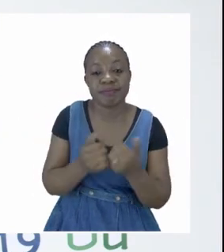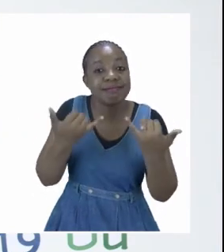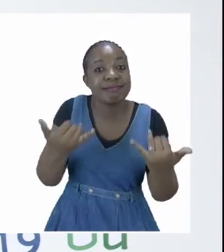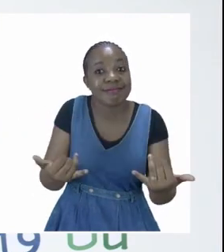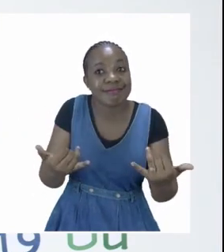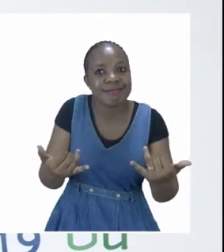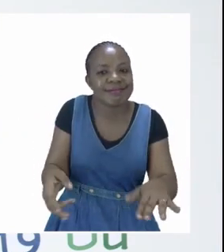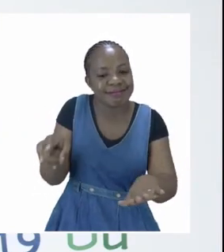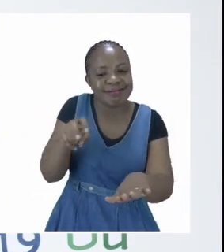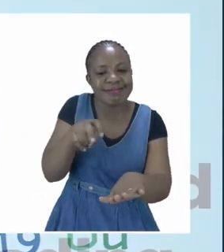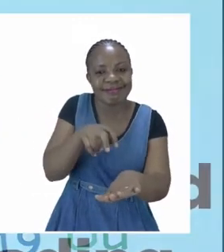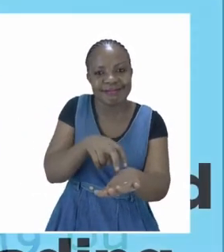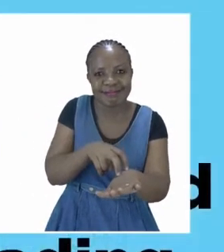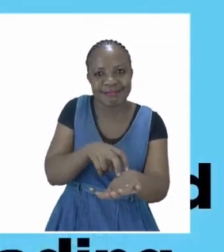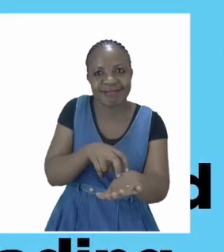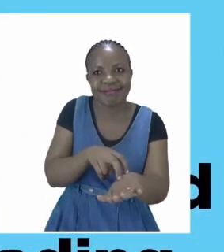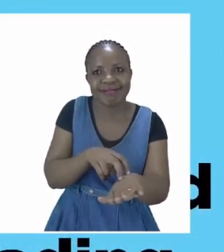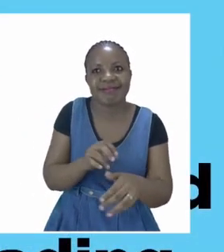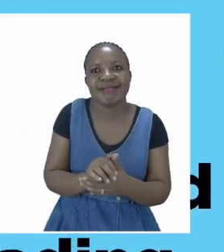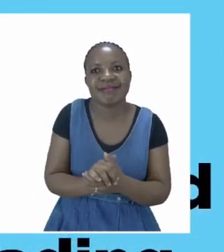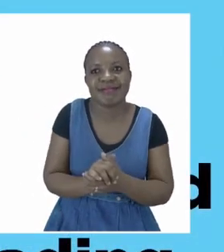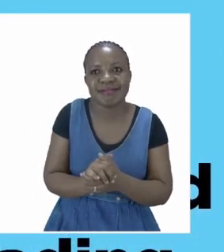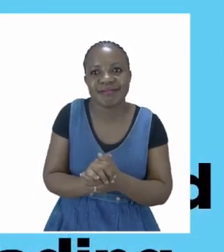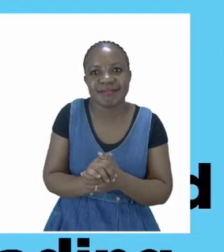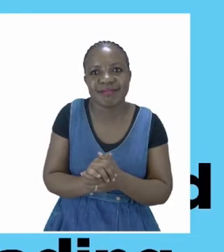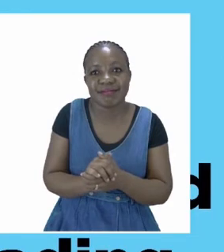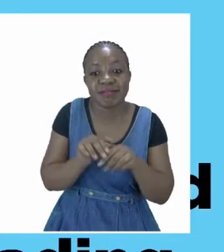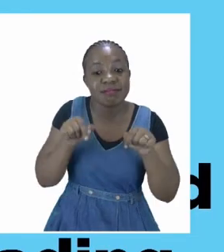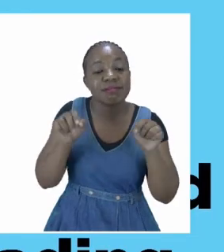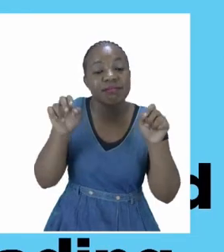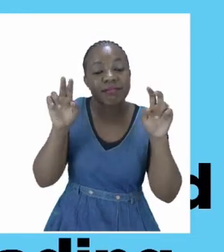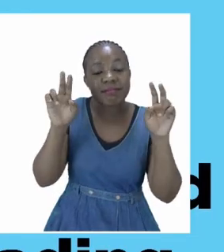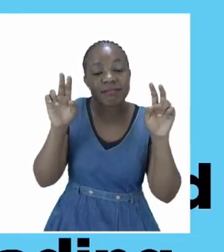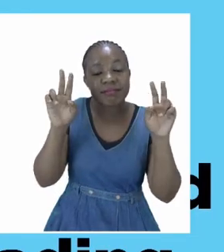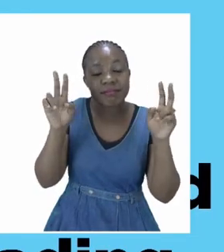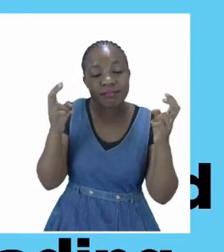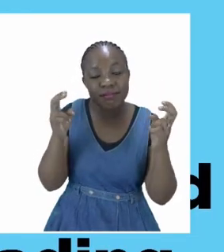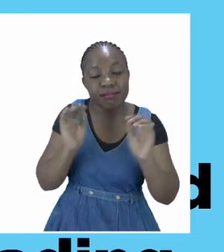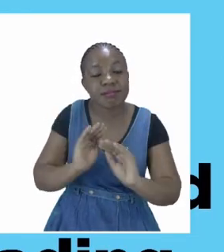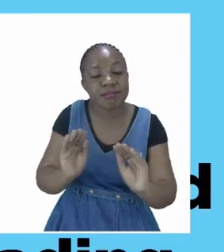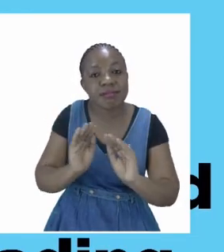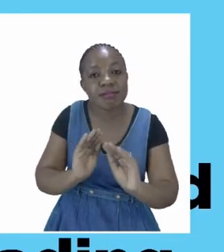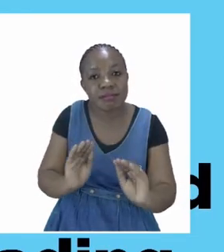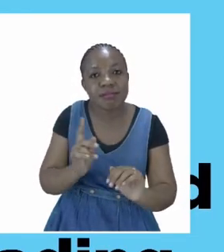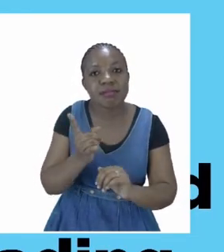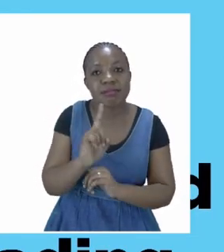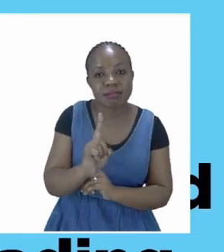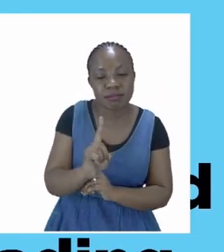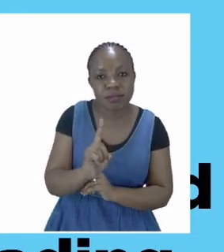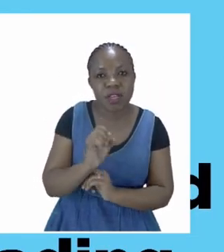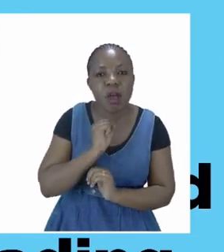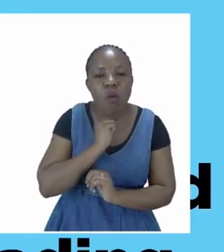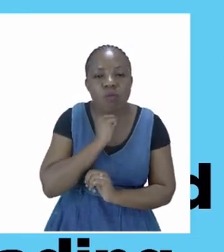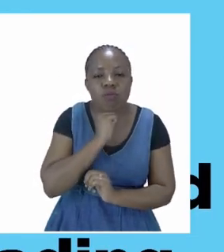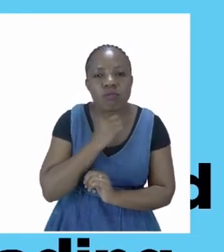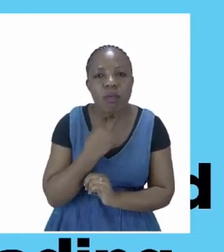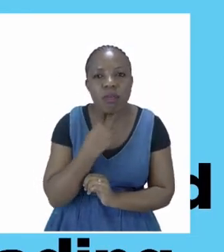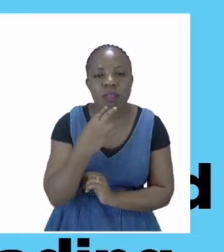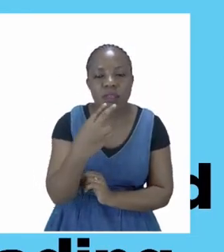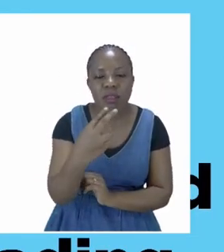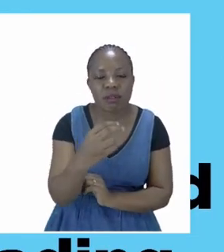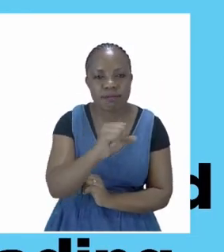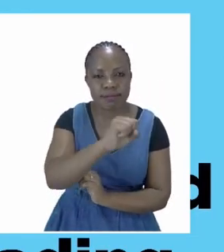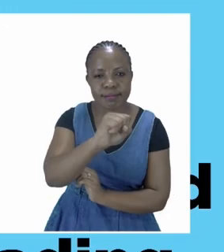we are ready. For today's lesson, we will be talking about the sound